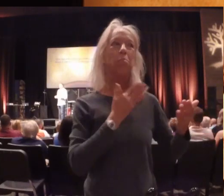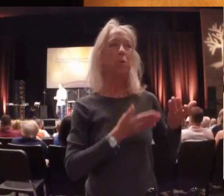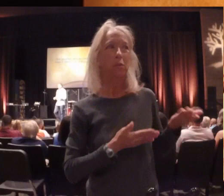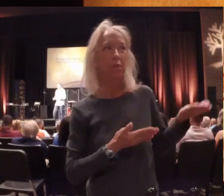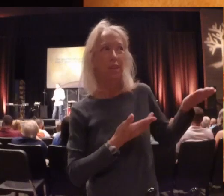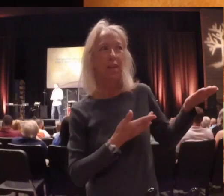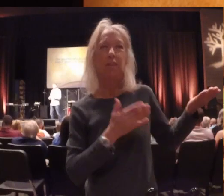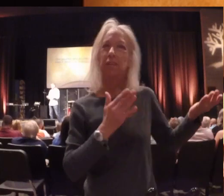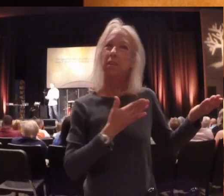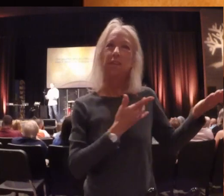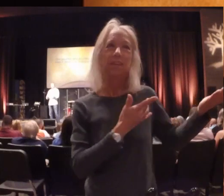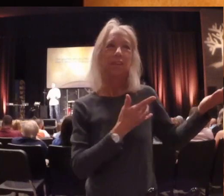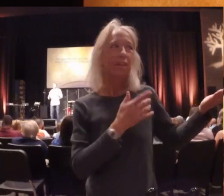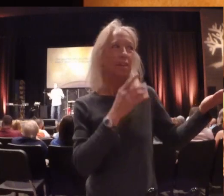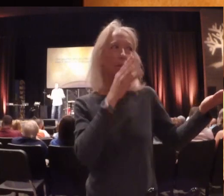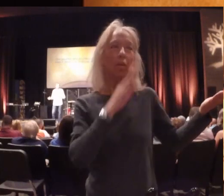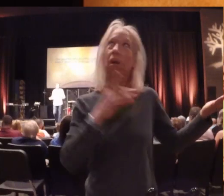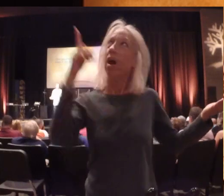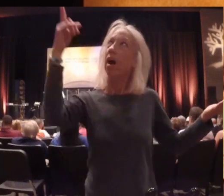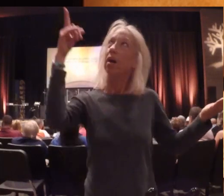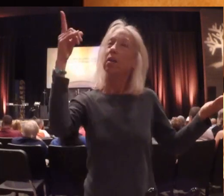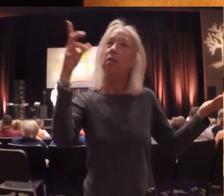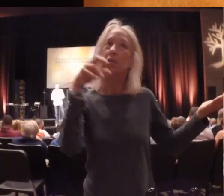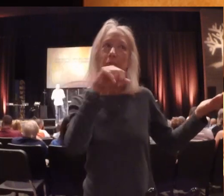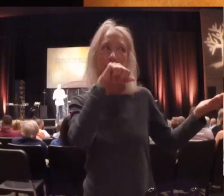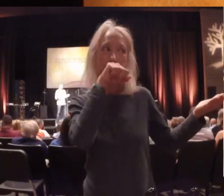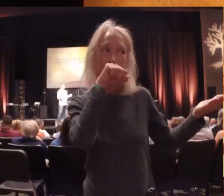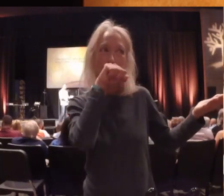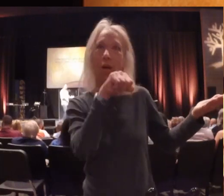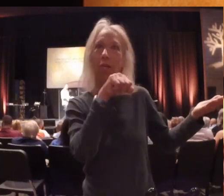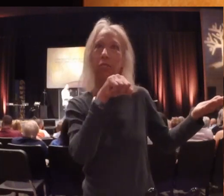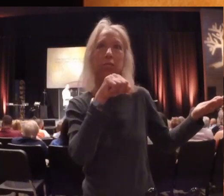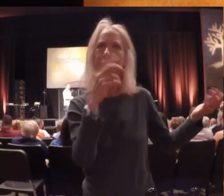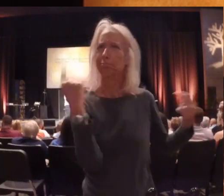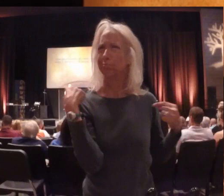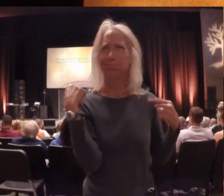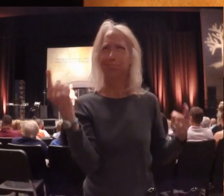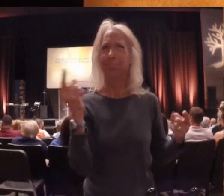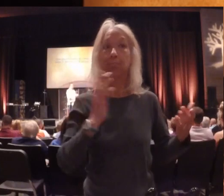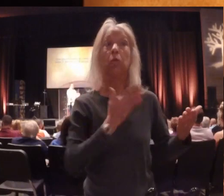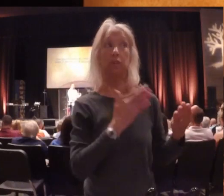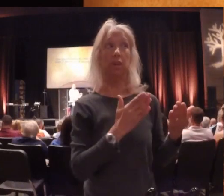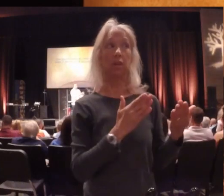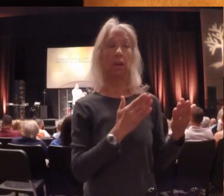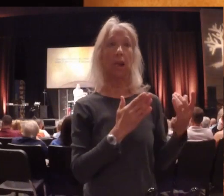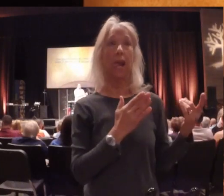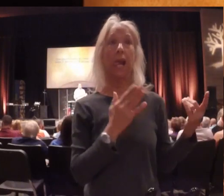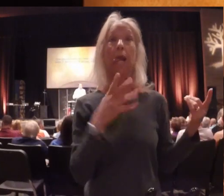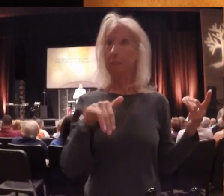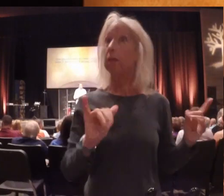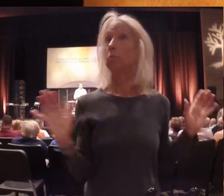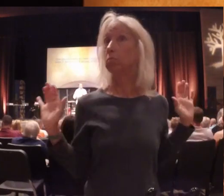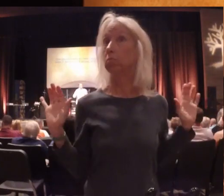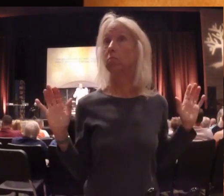about music that God has always used. And you look in Scripture, God has always used music. And he still